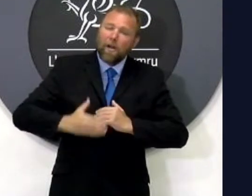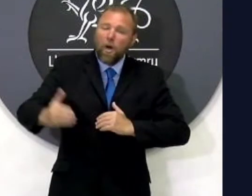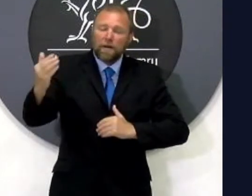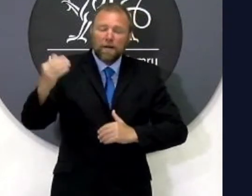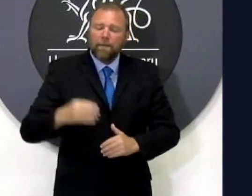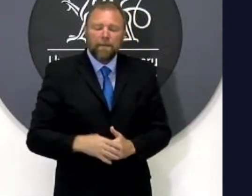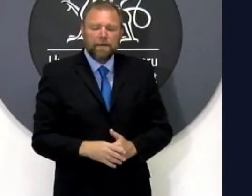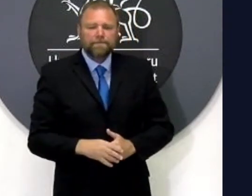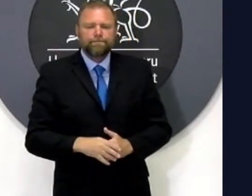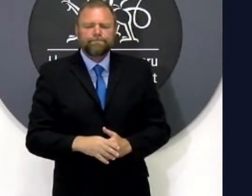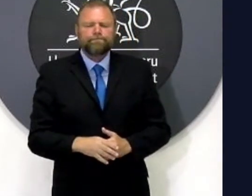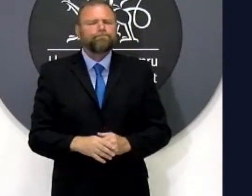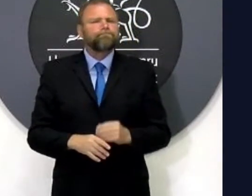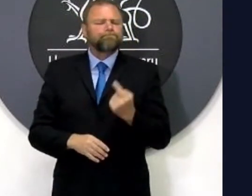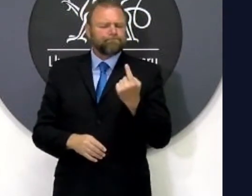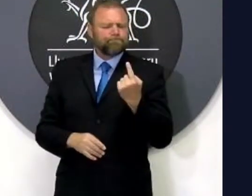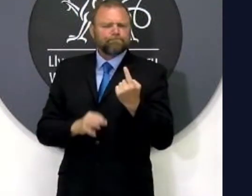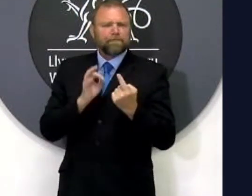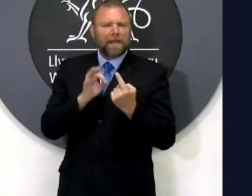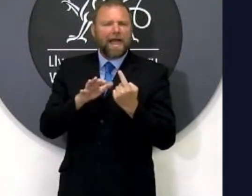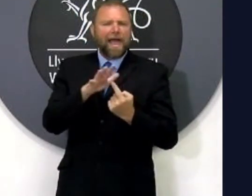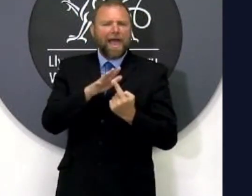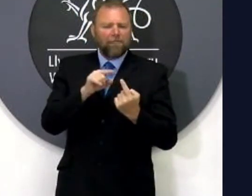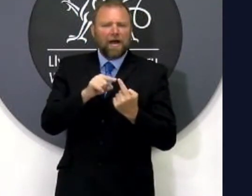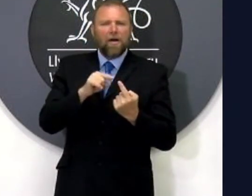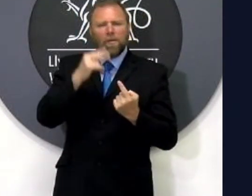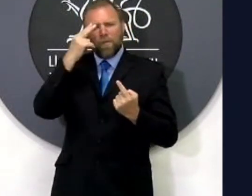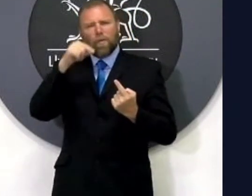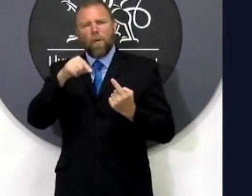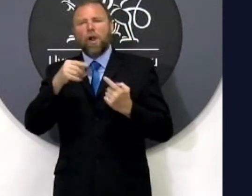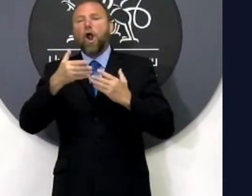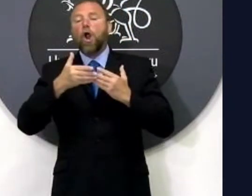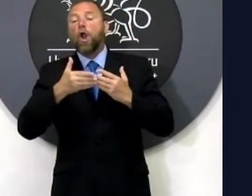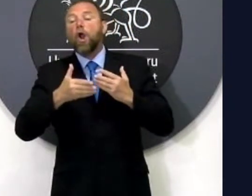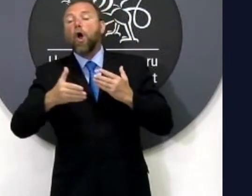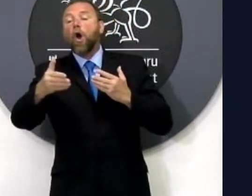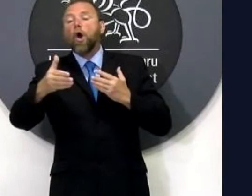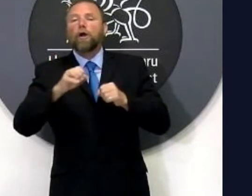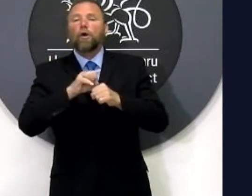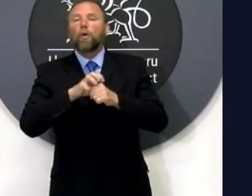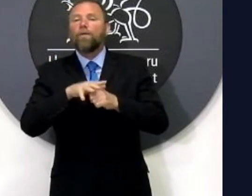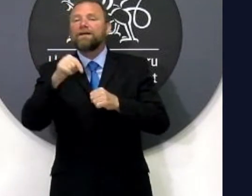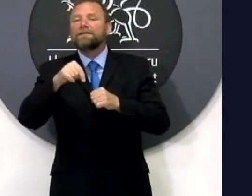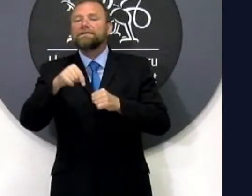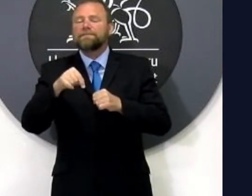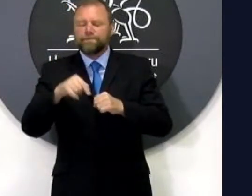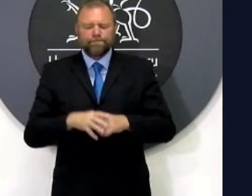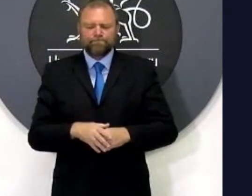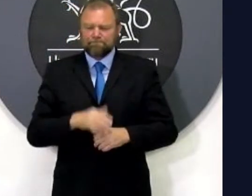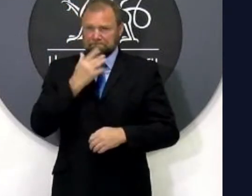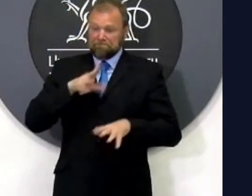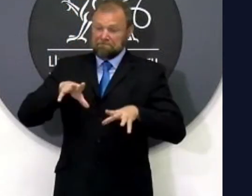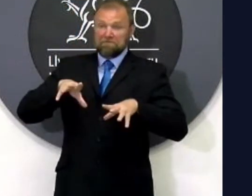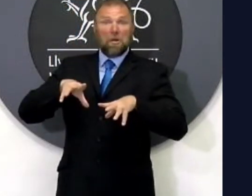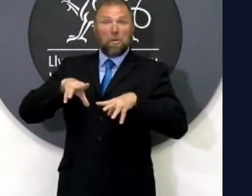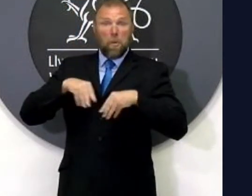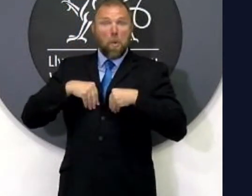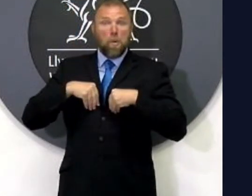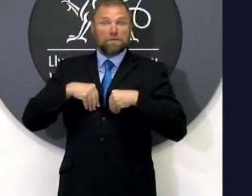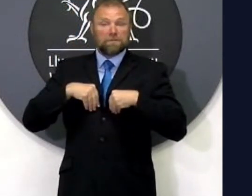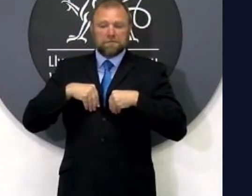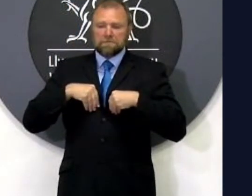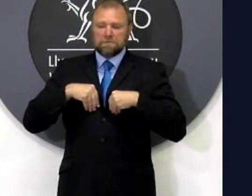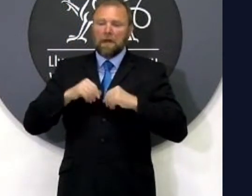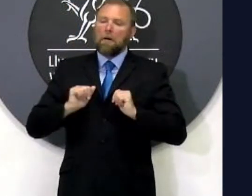that particularly concerns me is so-called long COVID, people who've recovered from the virus but still